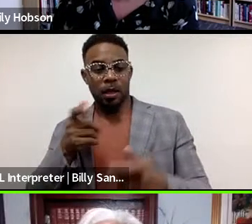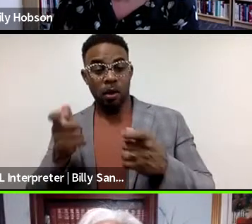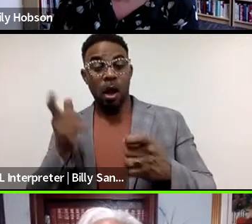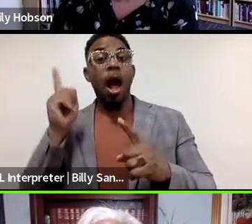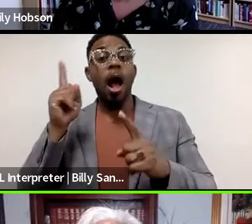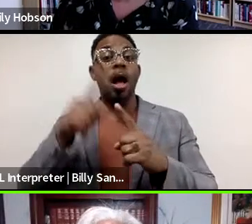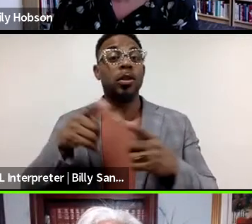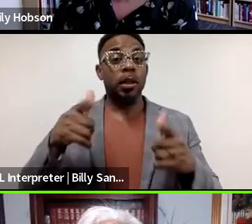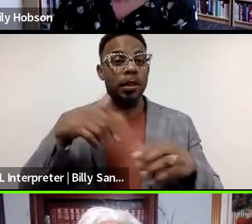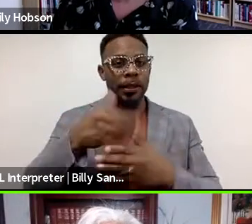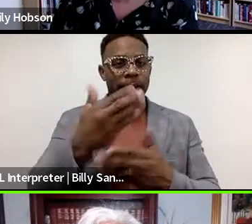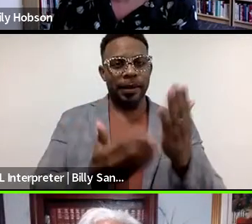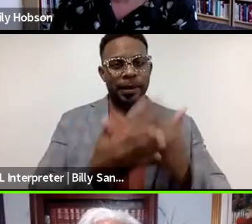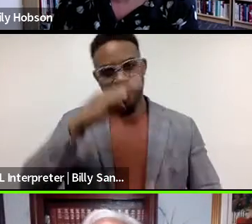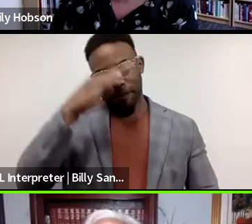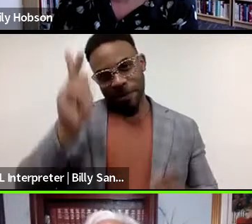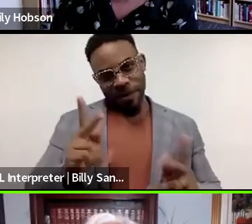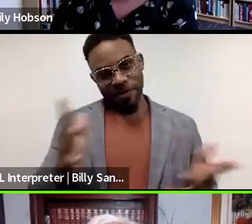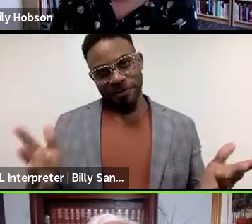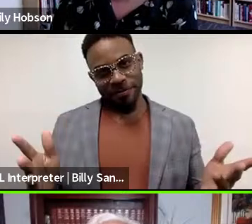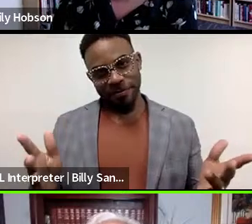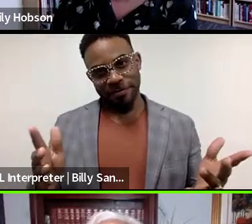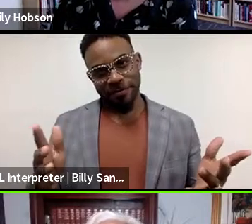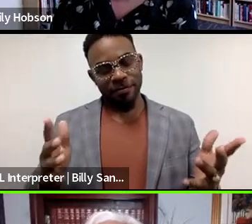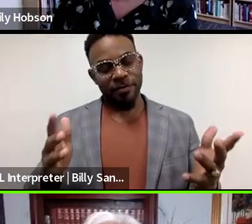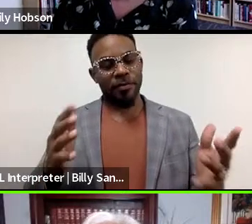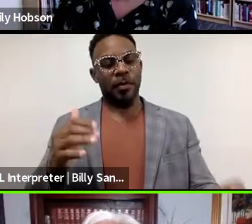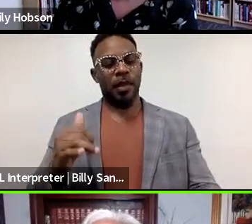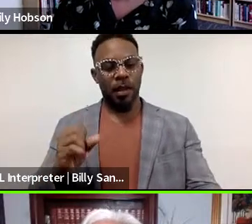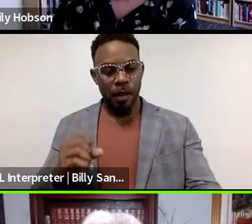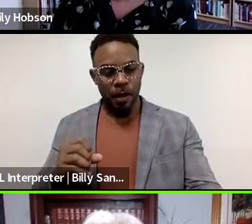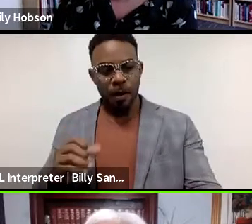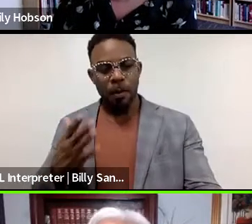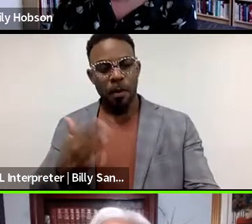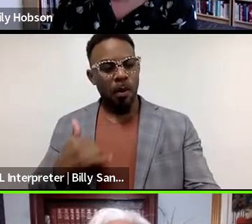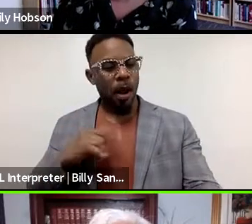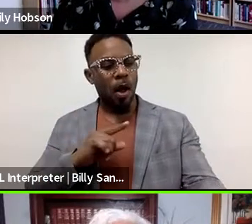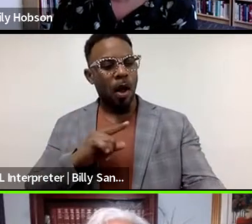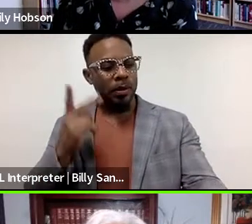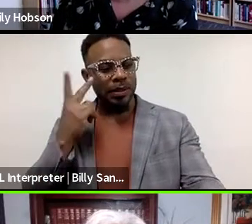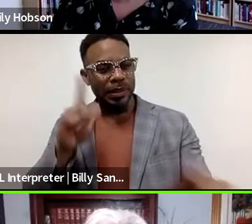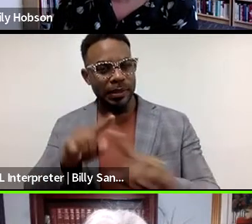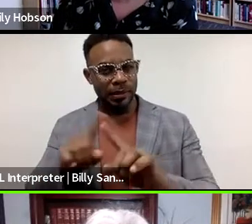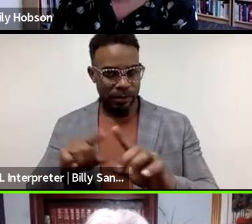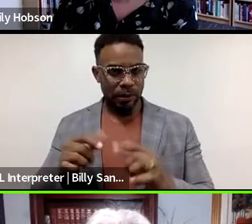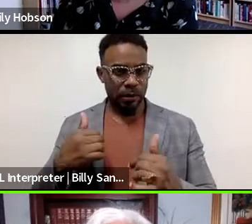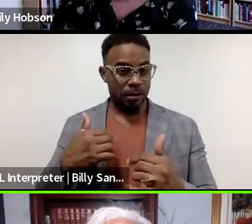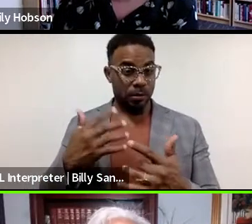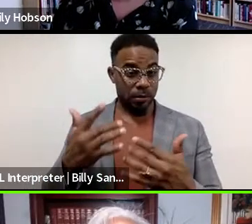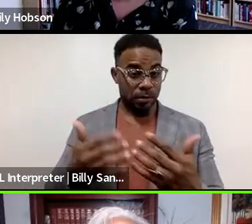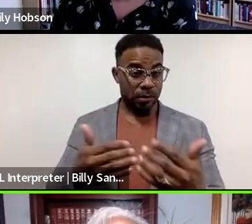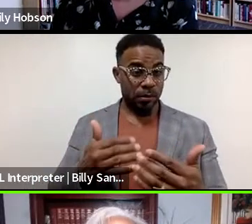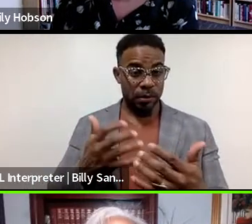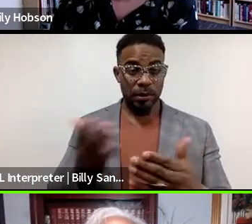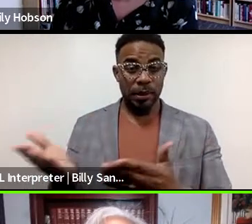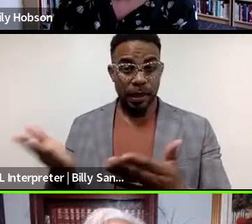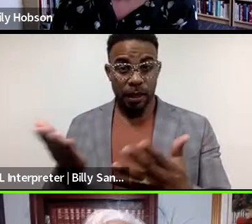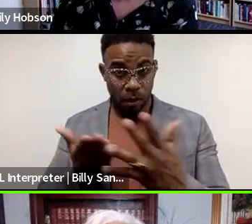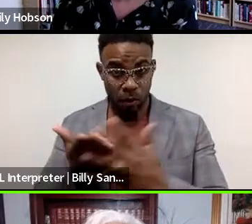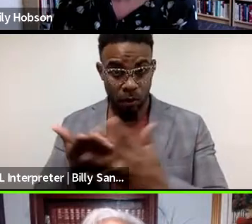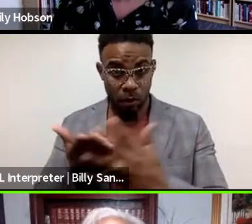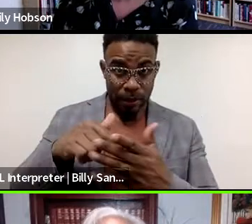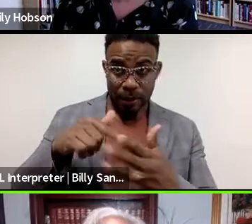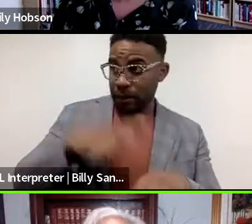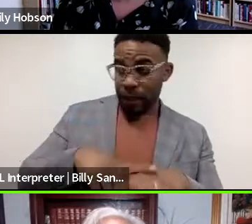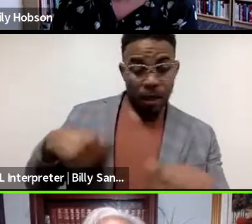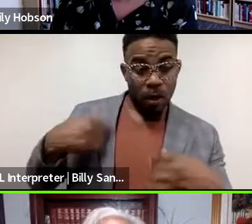until those guns are in the hands of Black people. And so part of what I also see as I'm carrying through to this period where